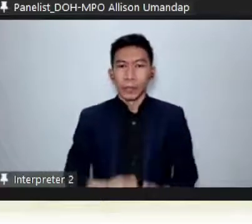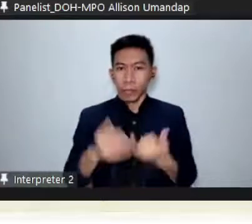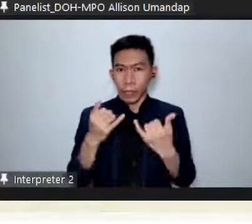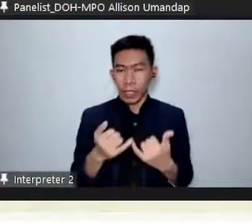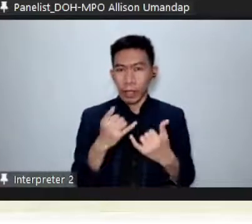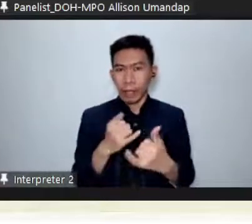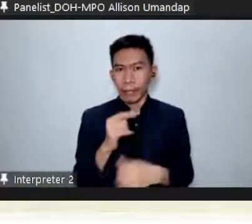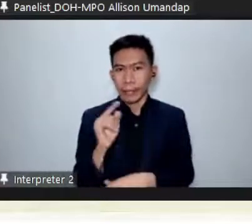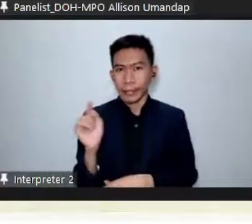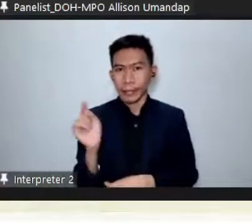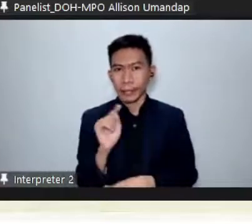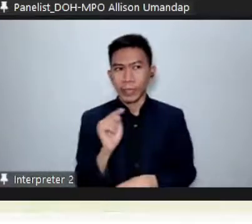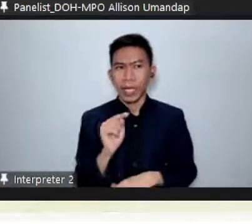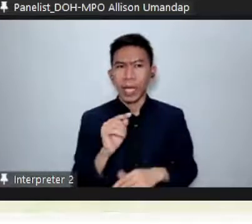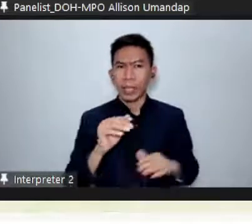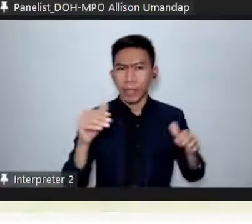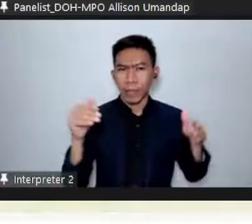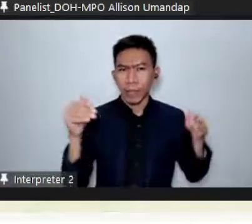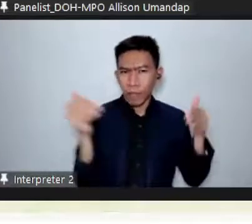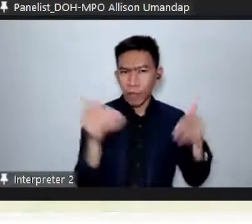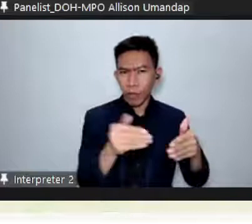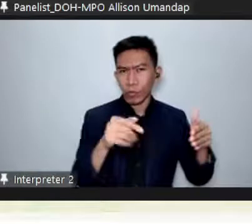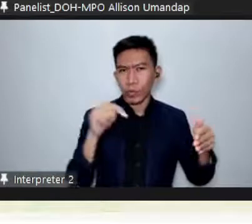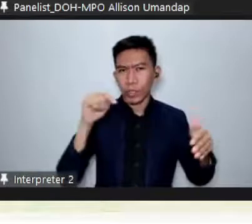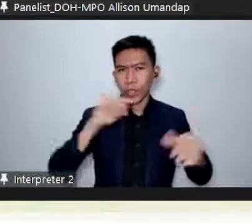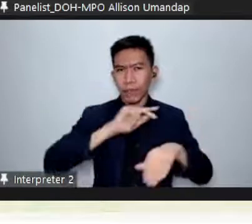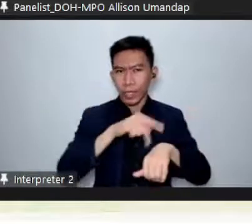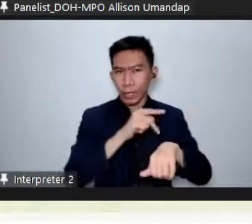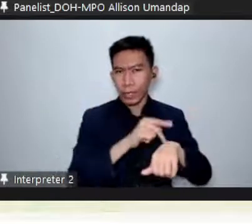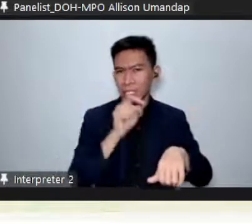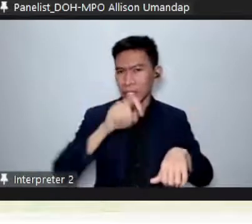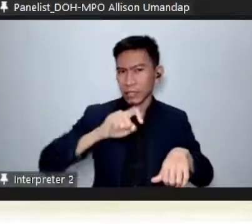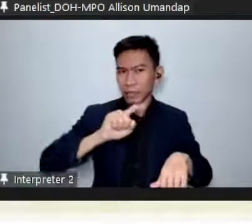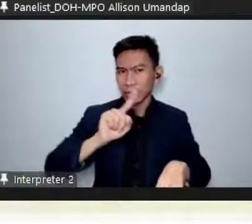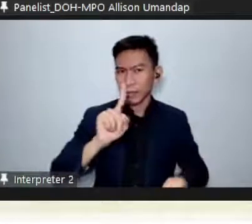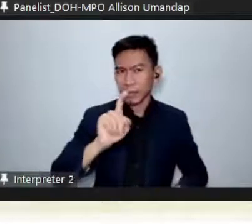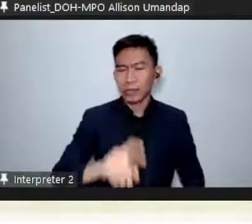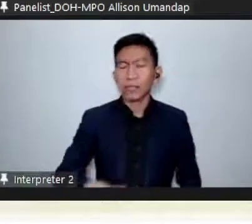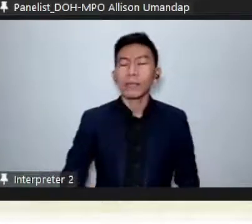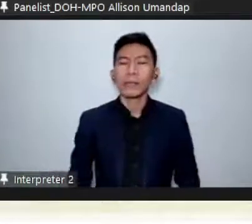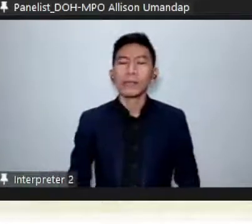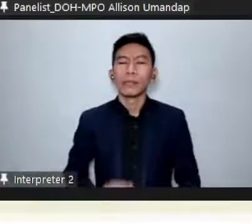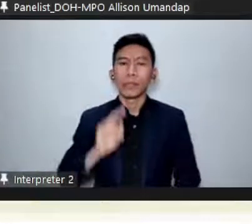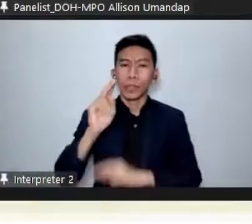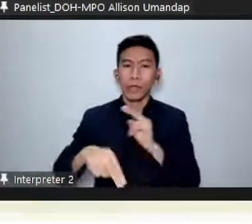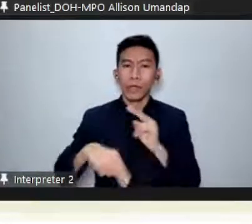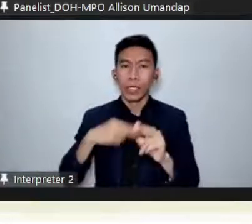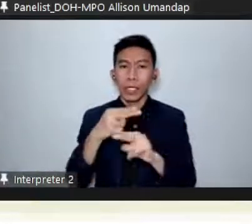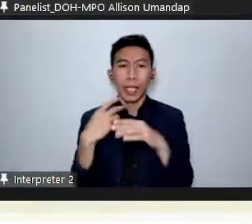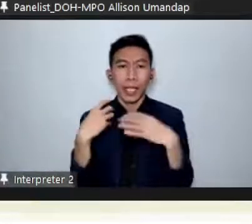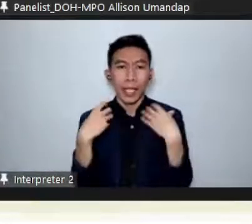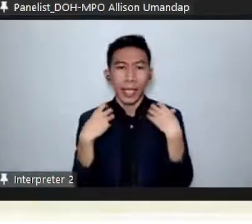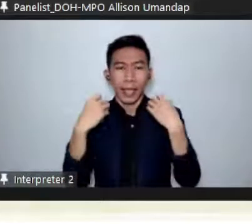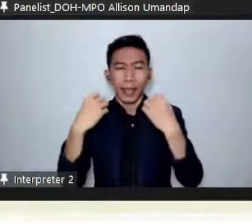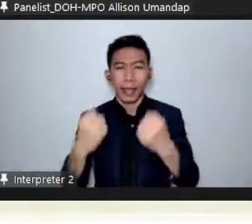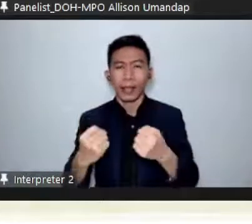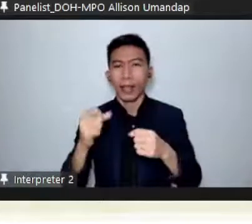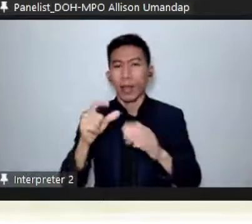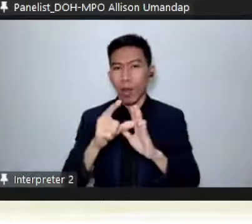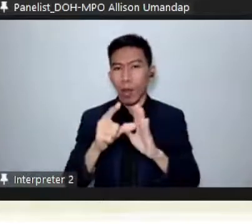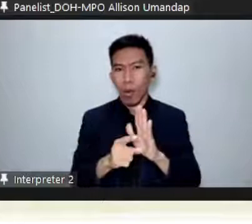think the country should focus on? The Universal Health Law will complete the